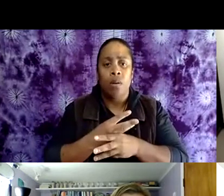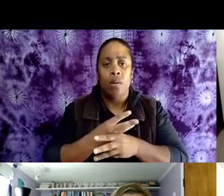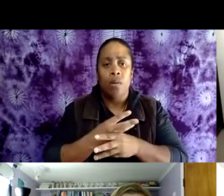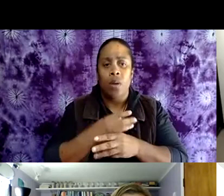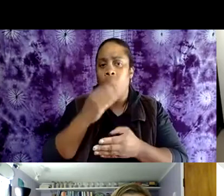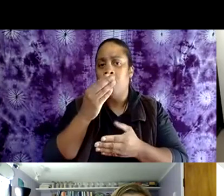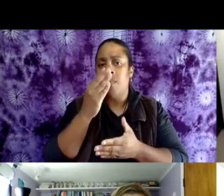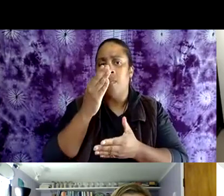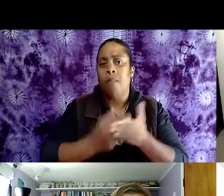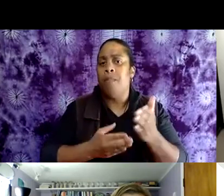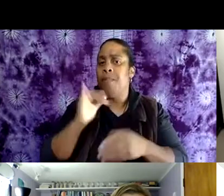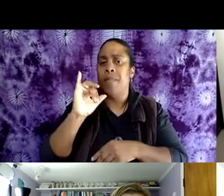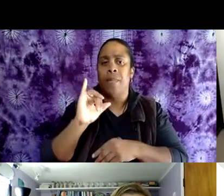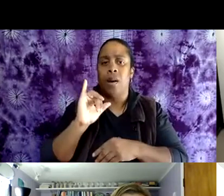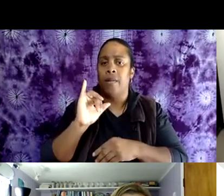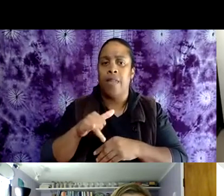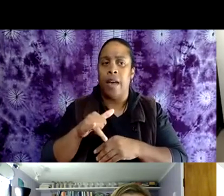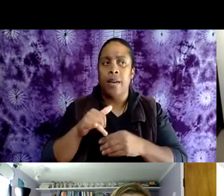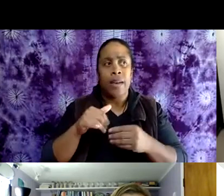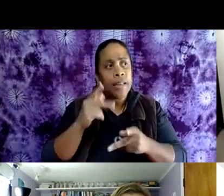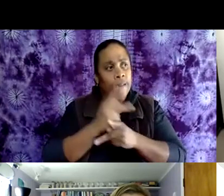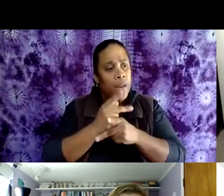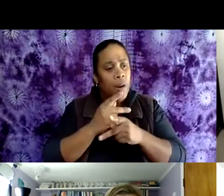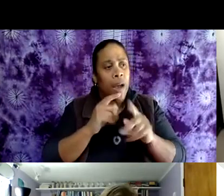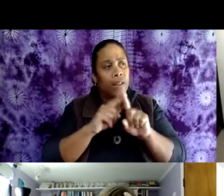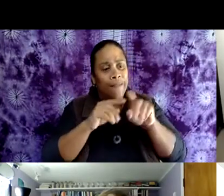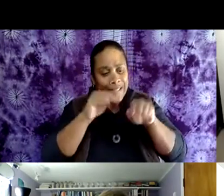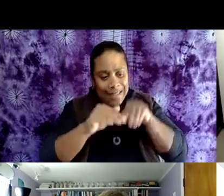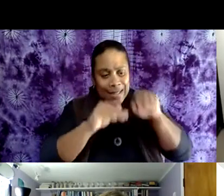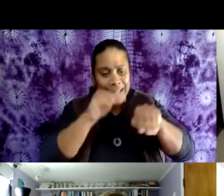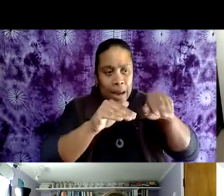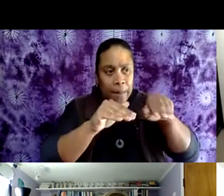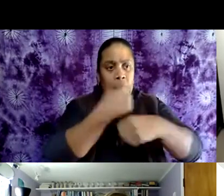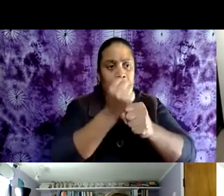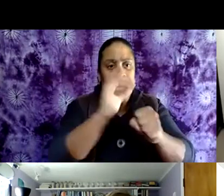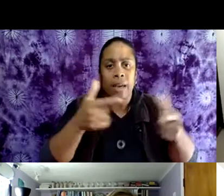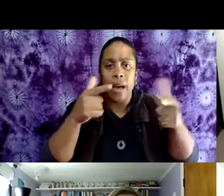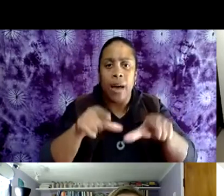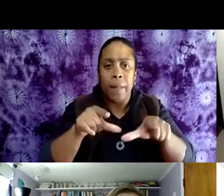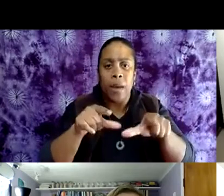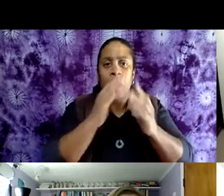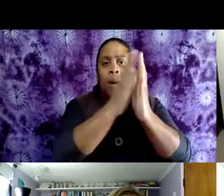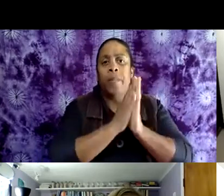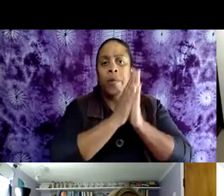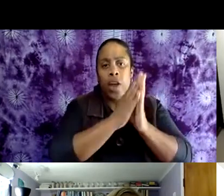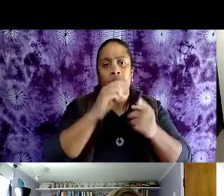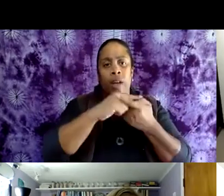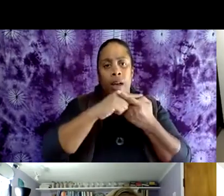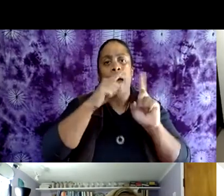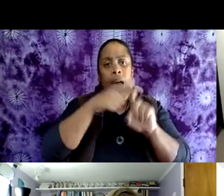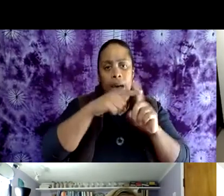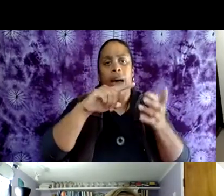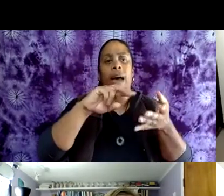is steps. What are the steps to manifesting that? And prayer and affirmations are a wonderful way to